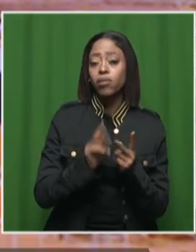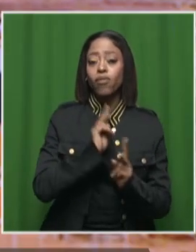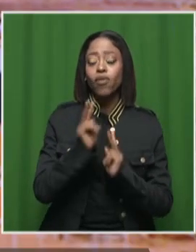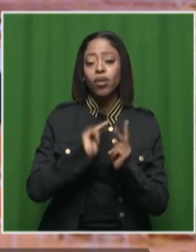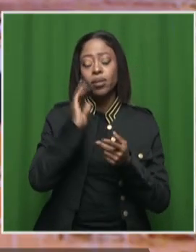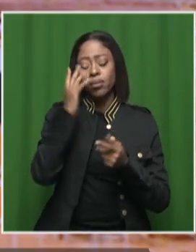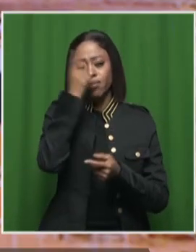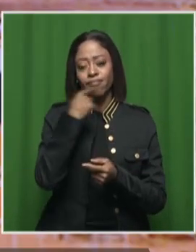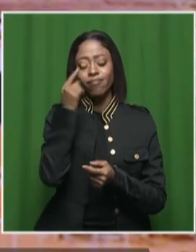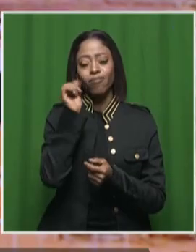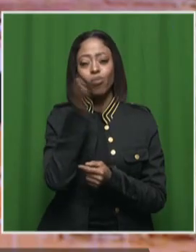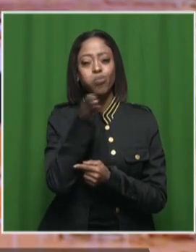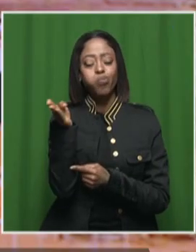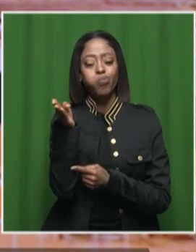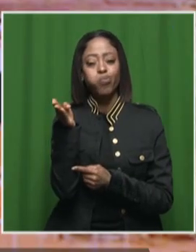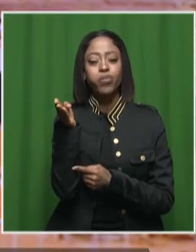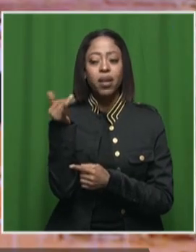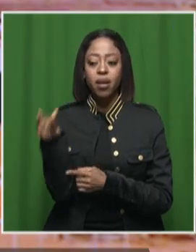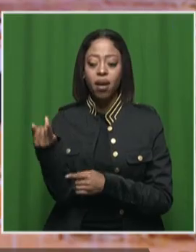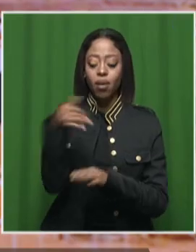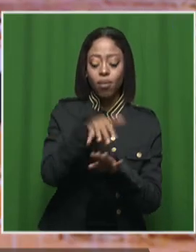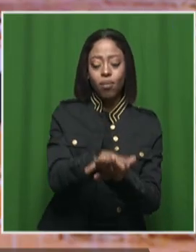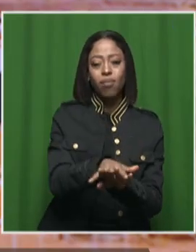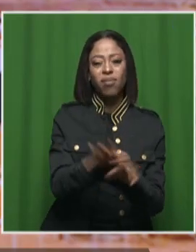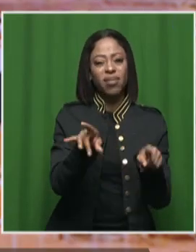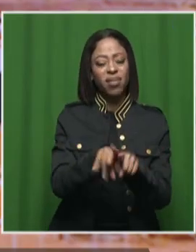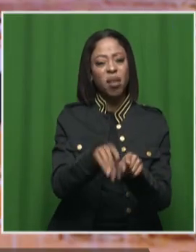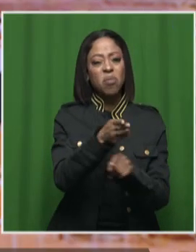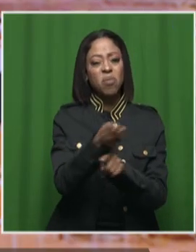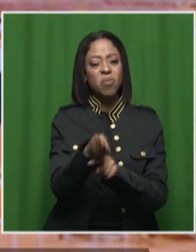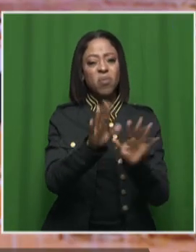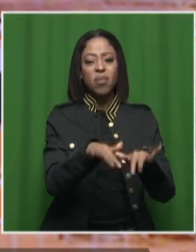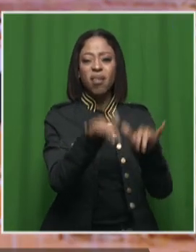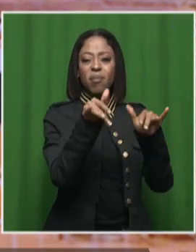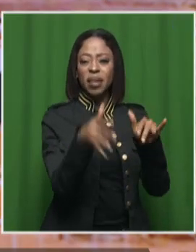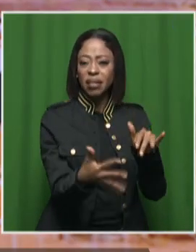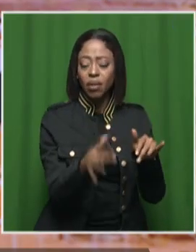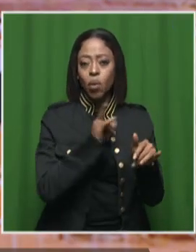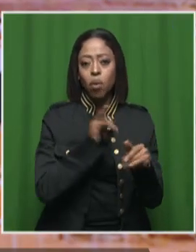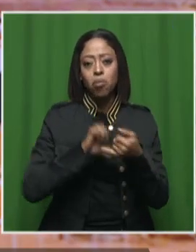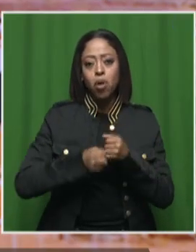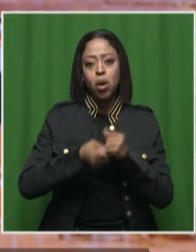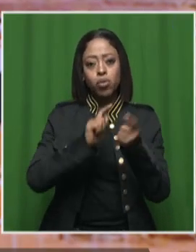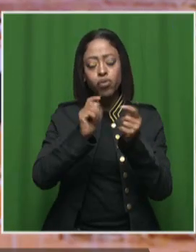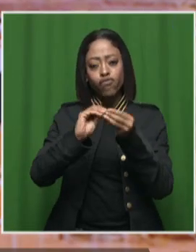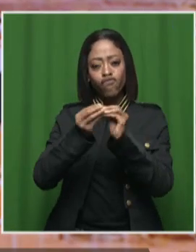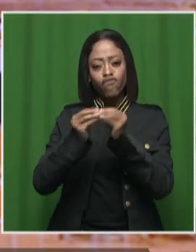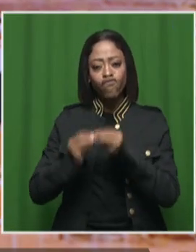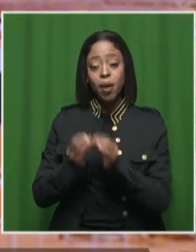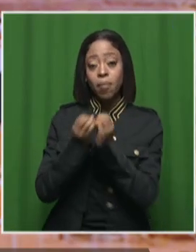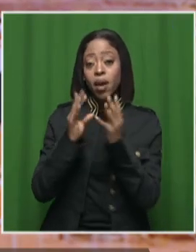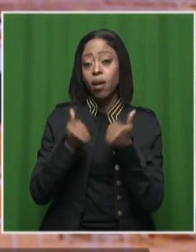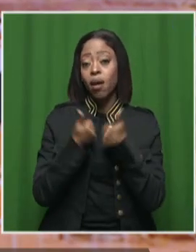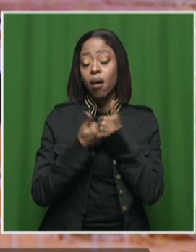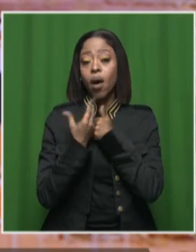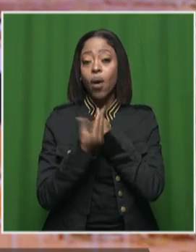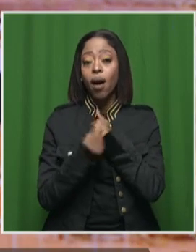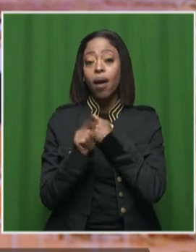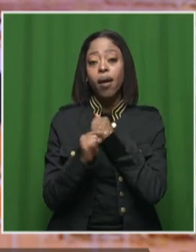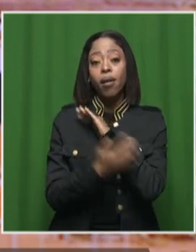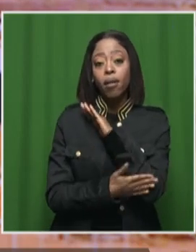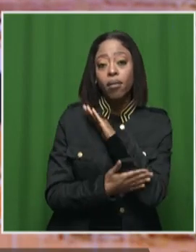that were on the sidelines that are now integral into trying to rectify a lot of the issues that we find ourselves in as a